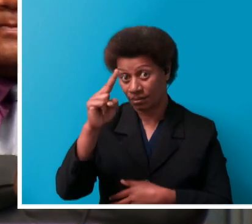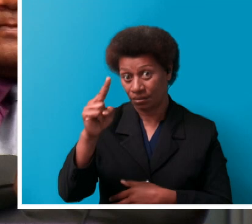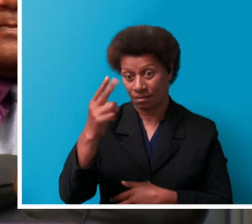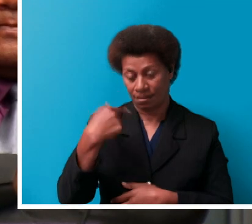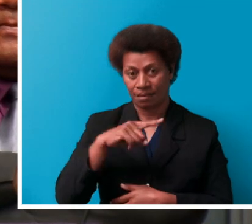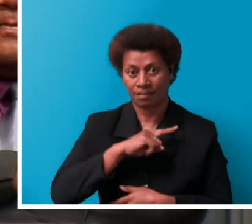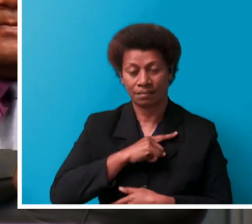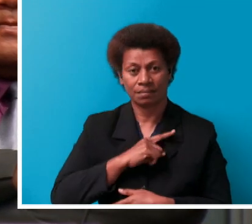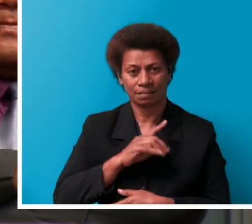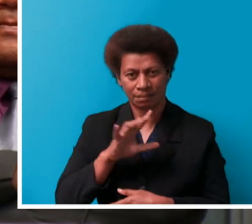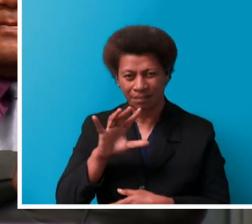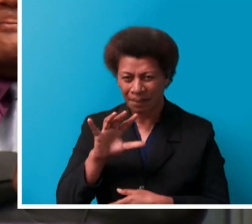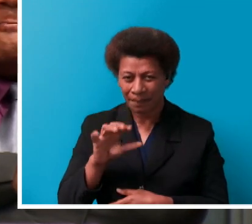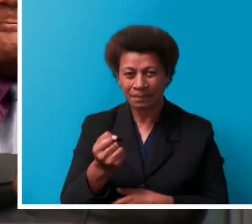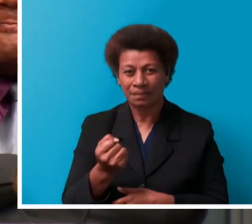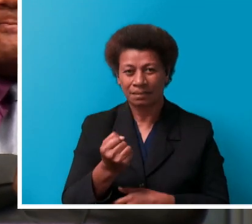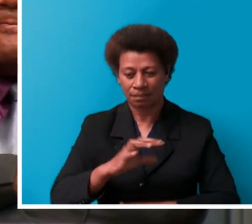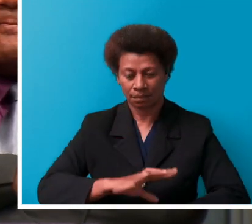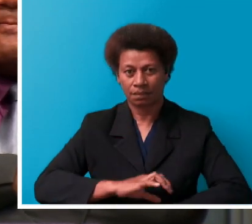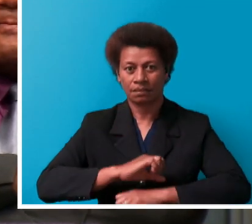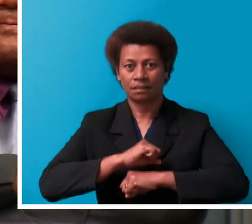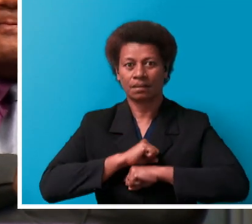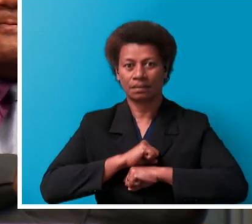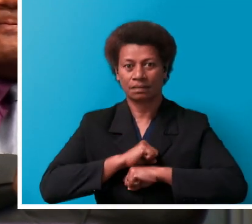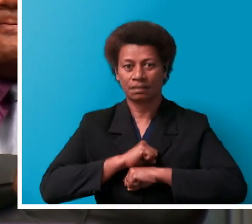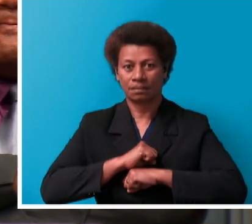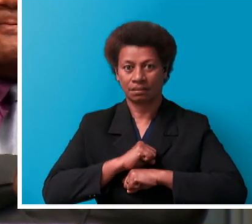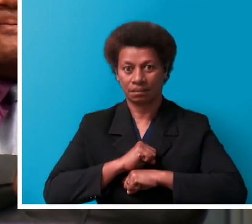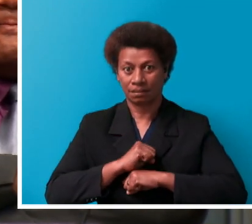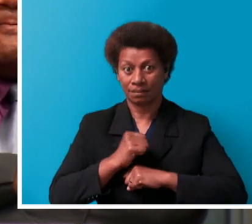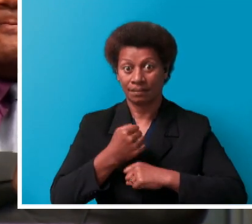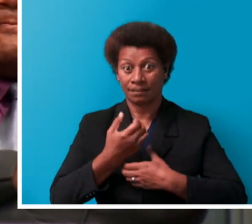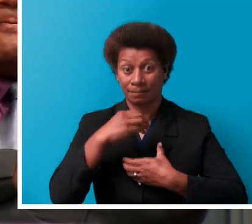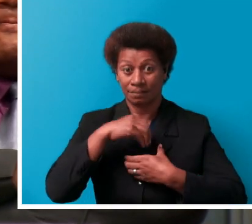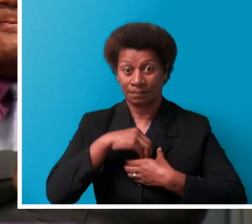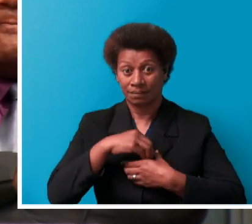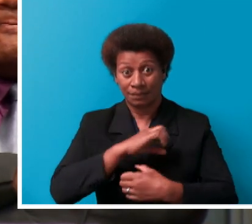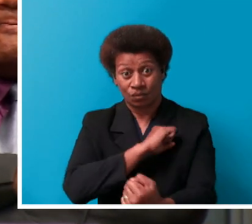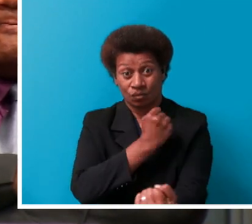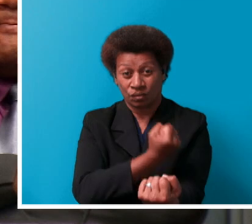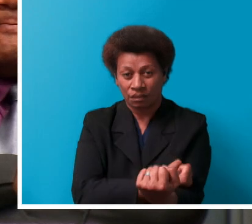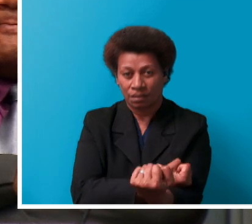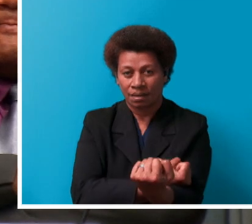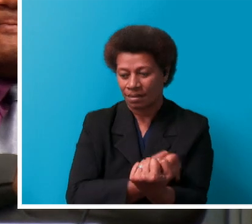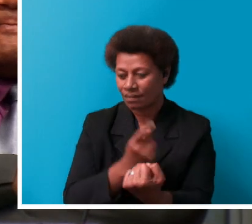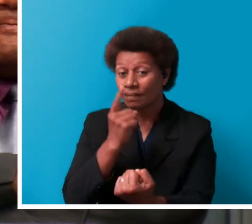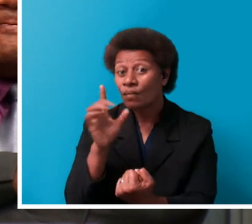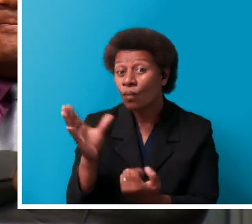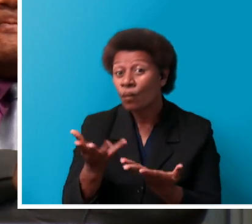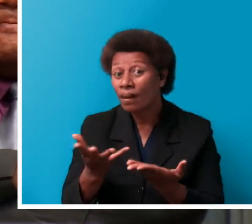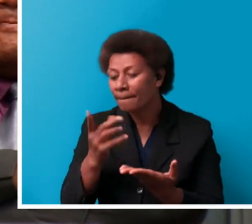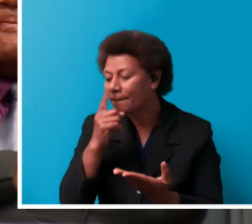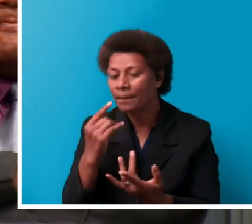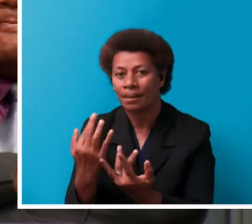respond with the courage and tenacity that springs from the very strength of our people.